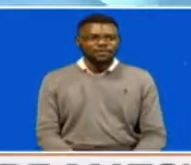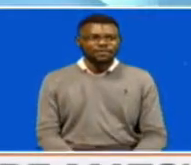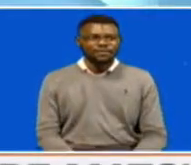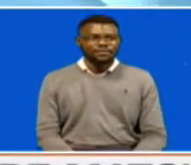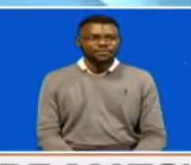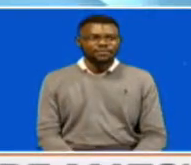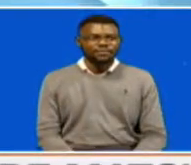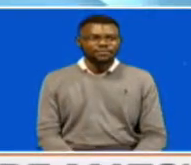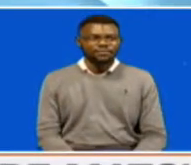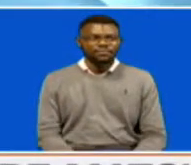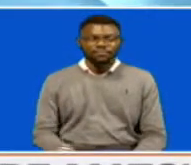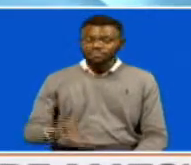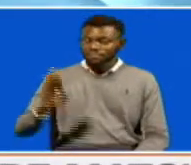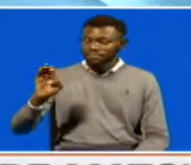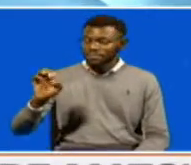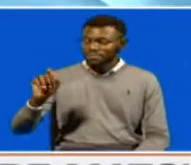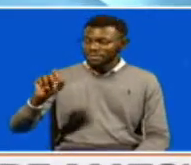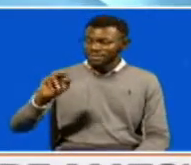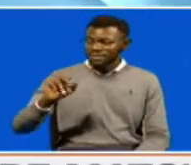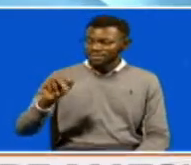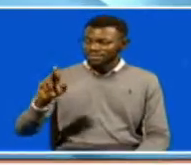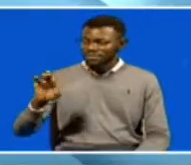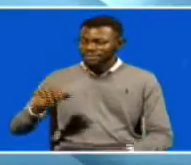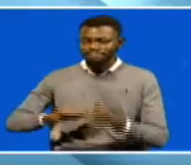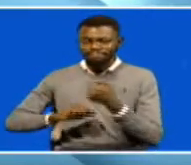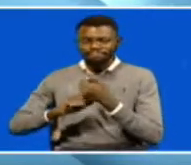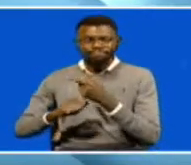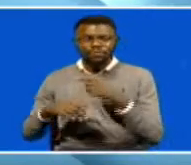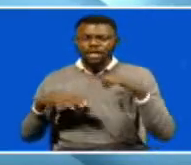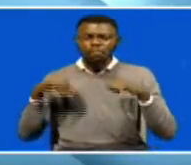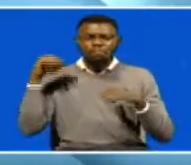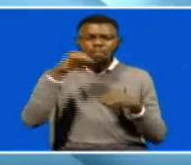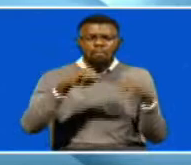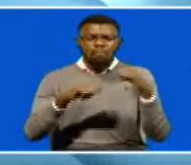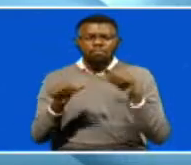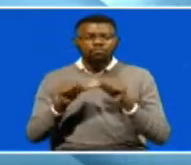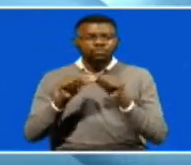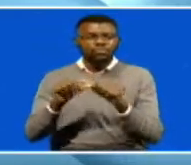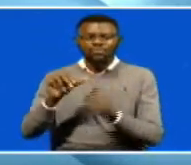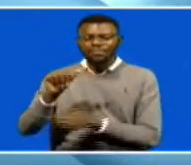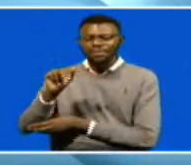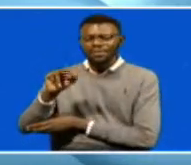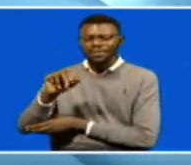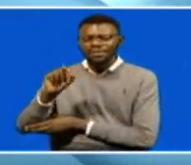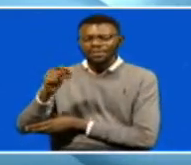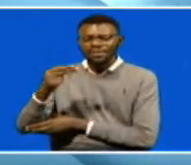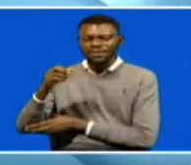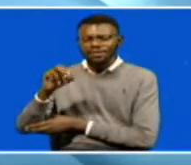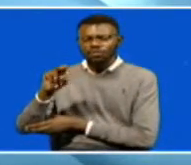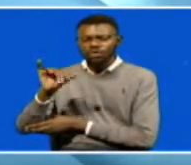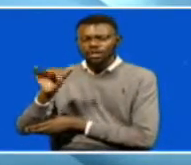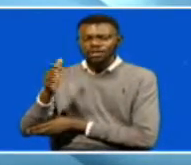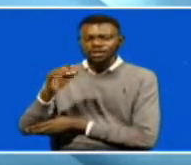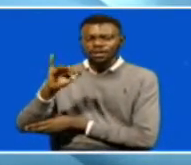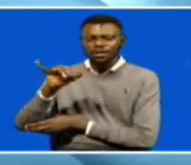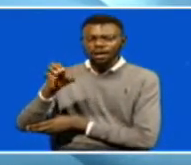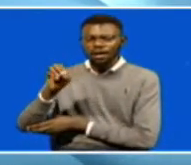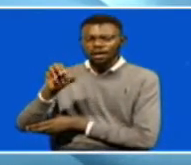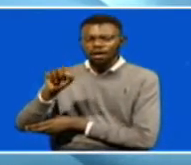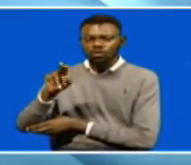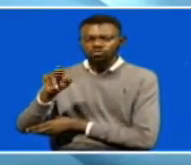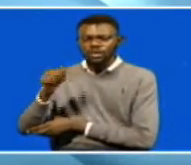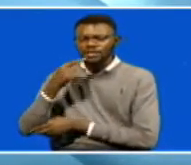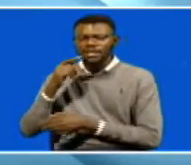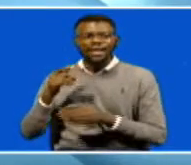Wanyonyi's sponsor is Betnare. Staying with boxing, Anthony Joshua says he will retire from boxing if he loses against Jermaine